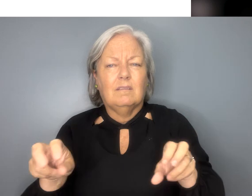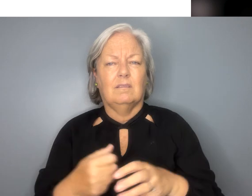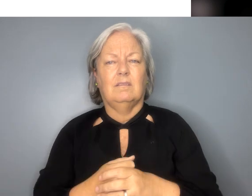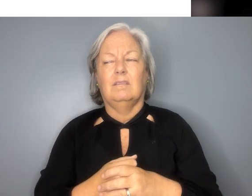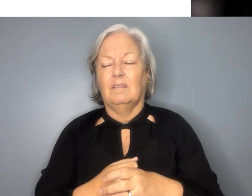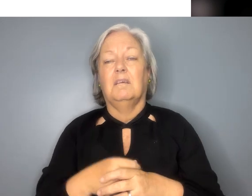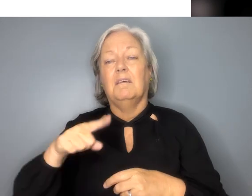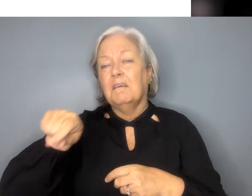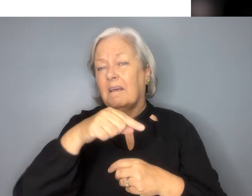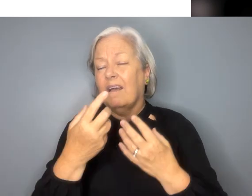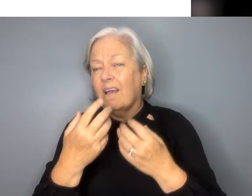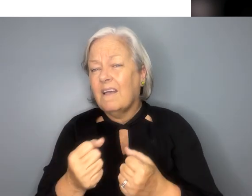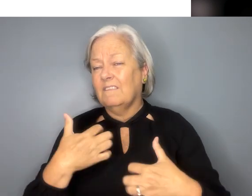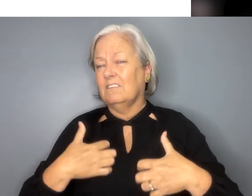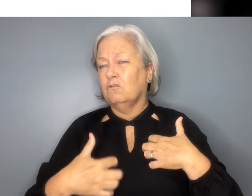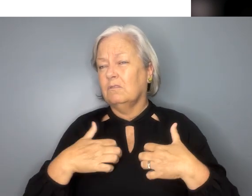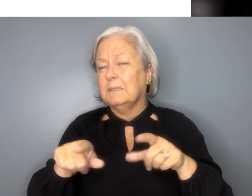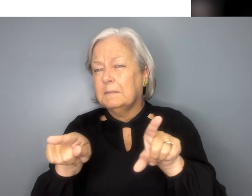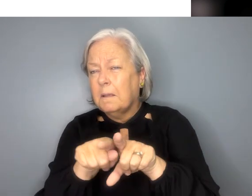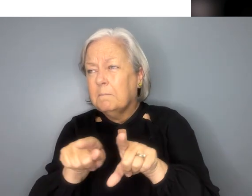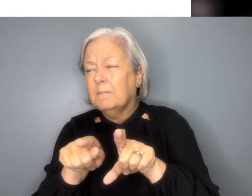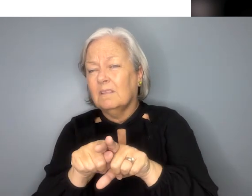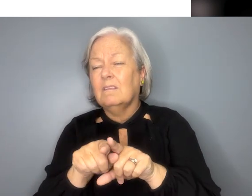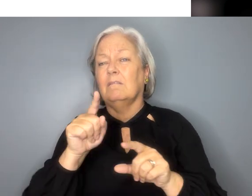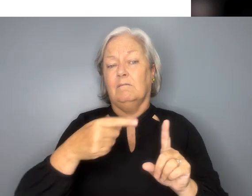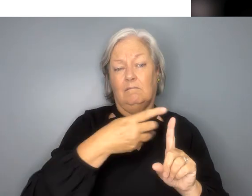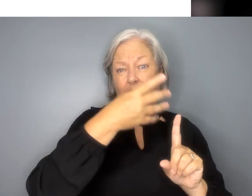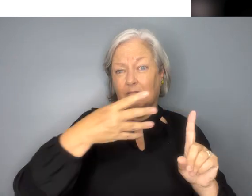include the fact that there's a common interest between the disability and